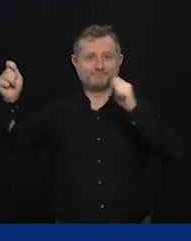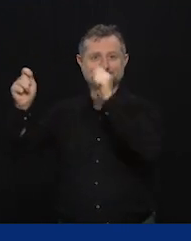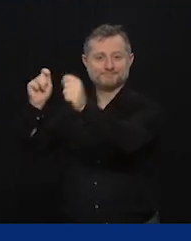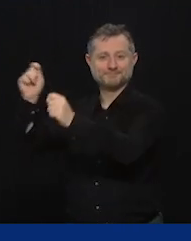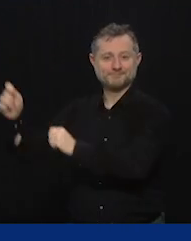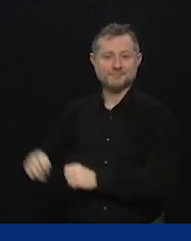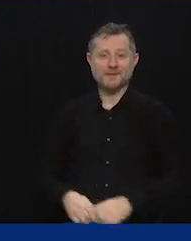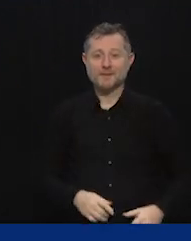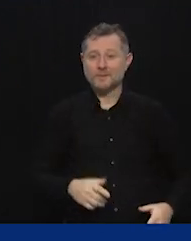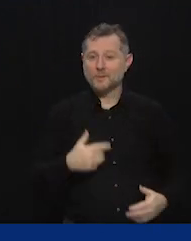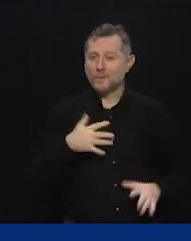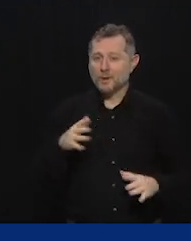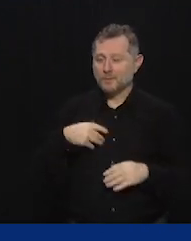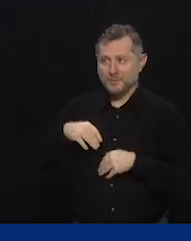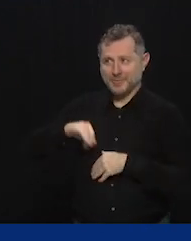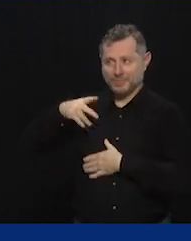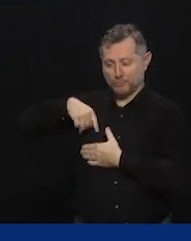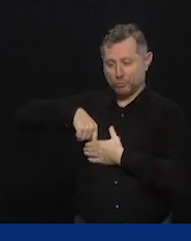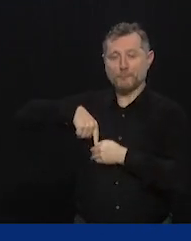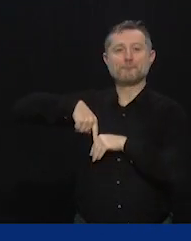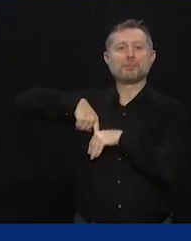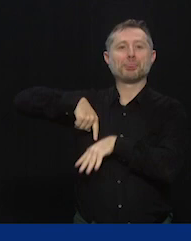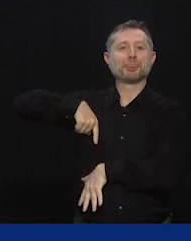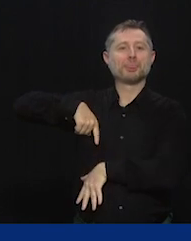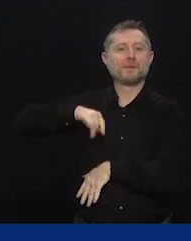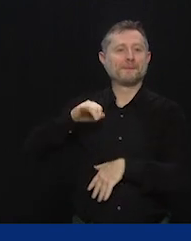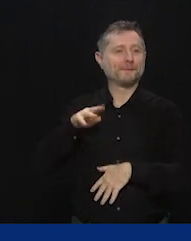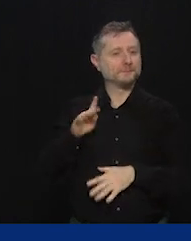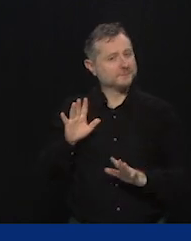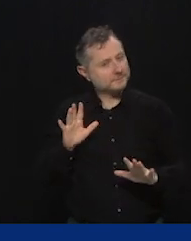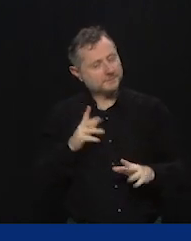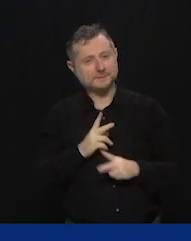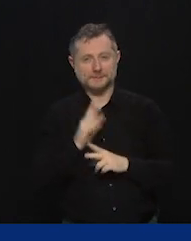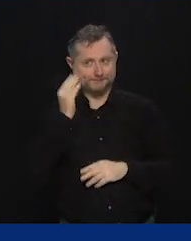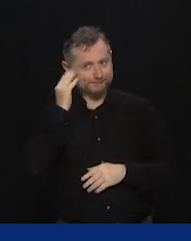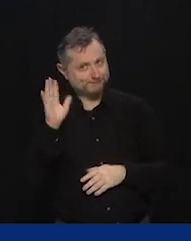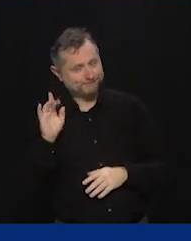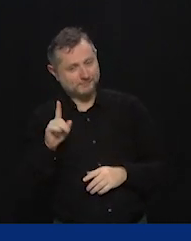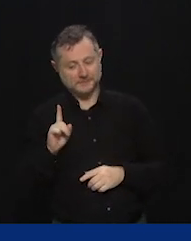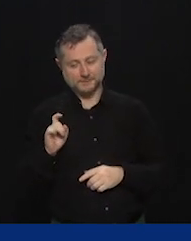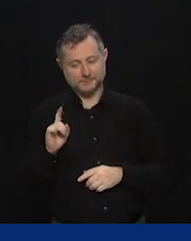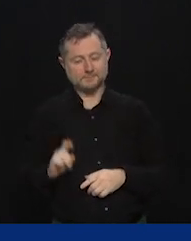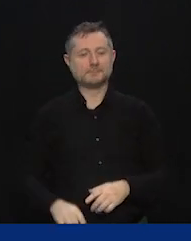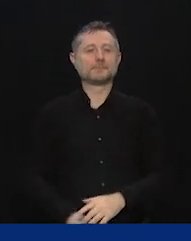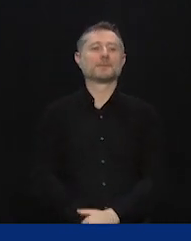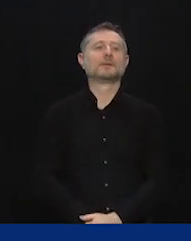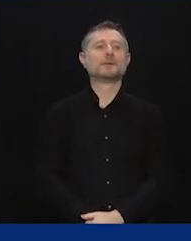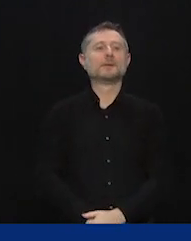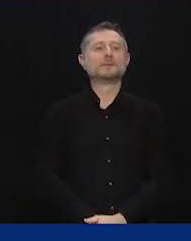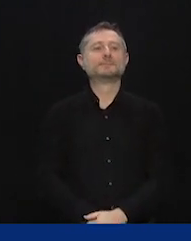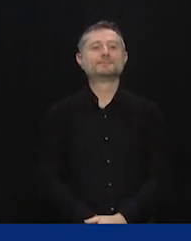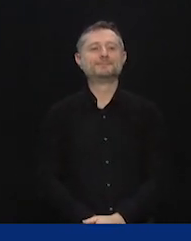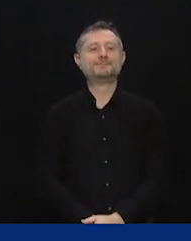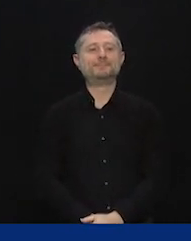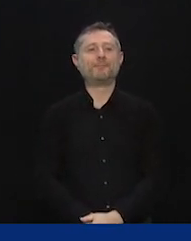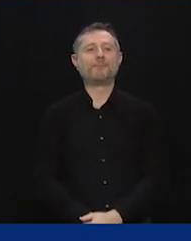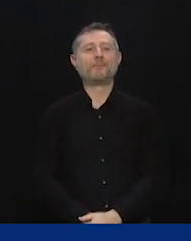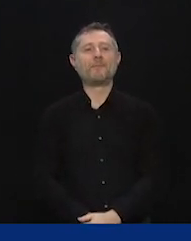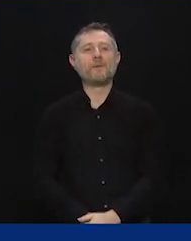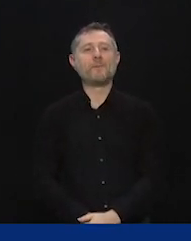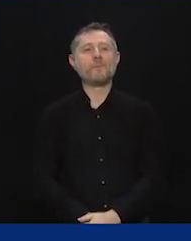How can I figure out how to get ink out of clothes? I got to ask that question. Thank you. Hopefully somebody will figure it out someday. Thank you, Governor. Thank you very